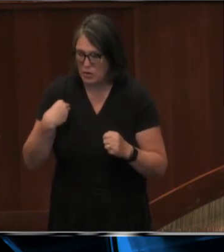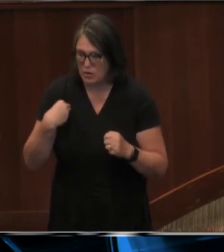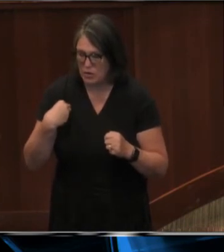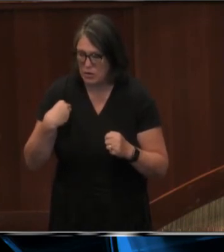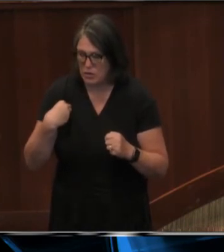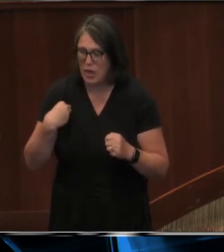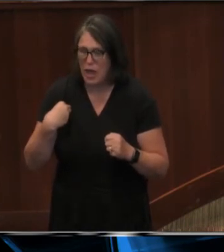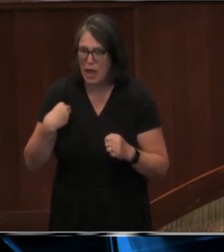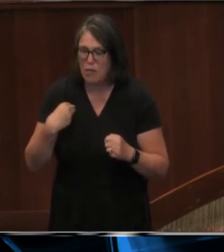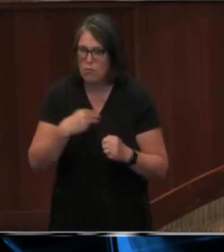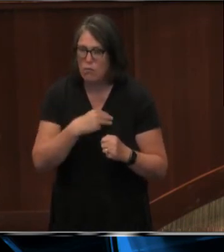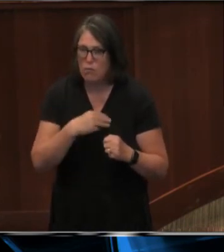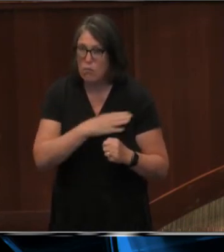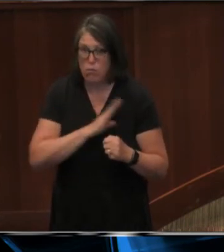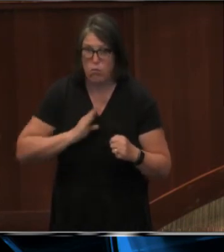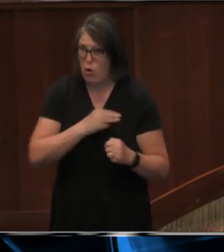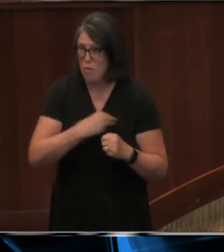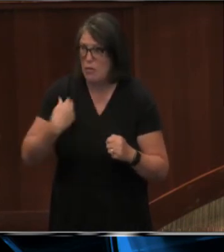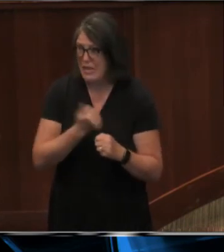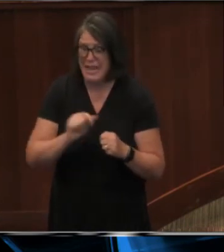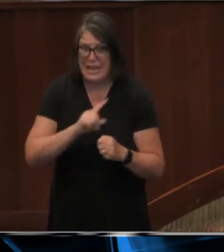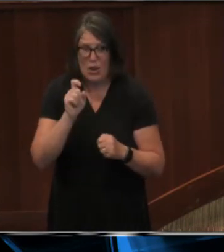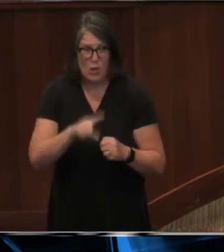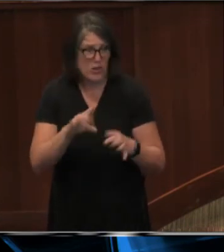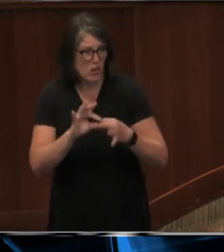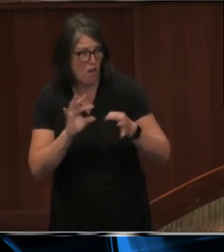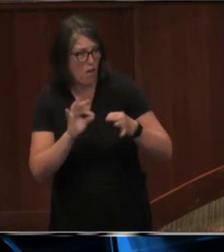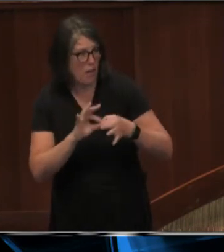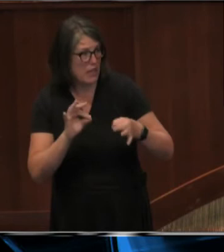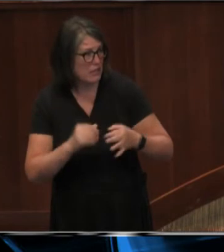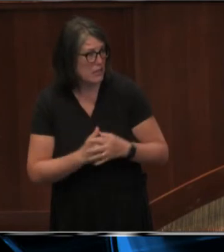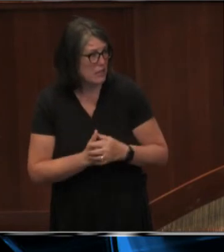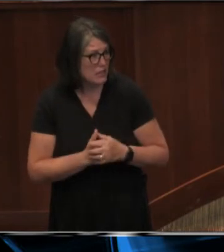or Dr. Bucks, any comments or questions, please?